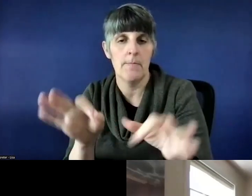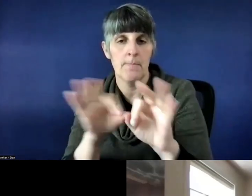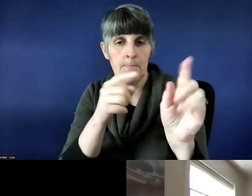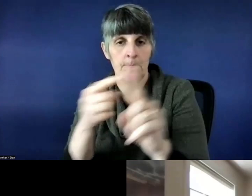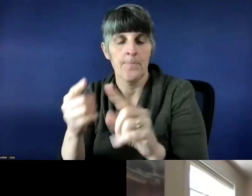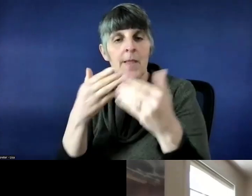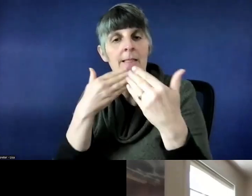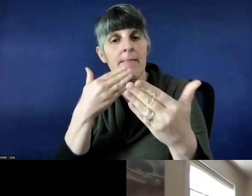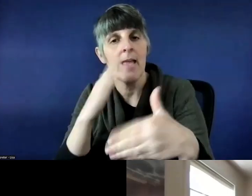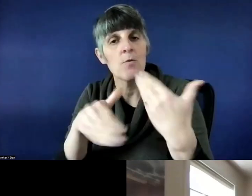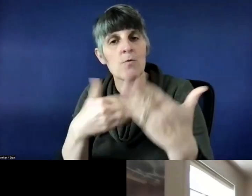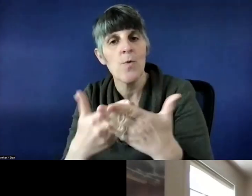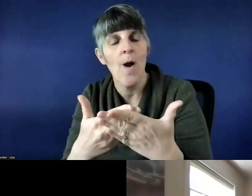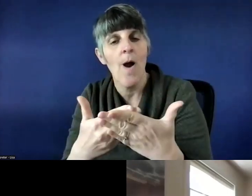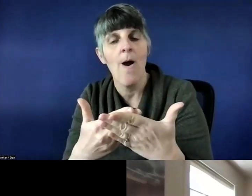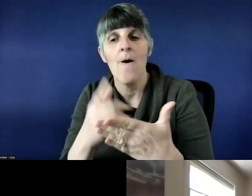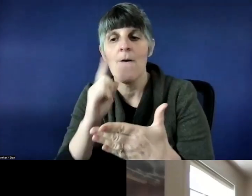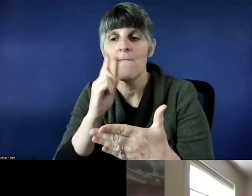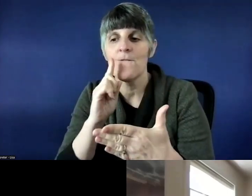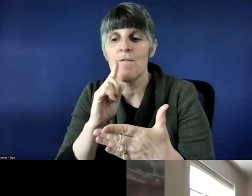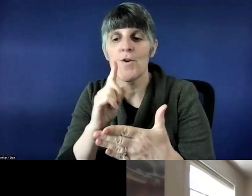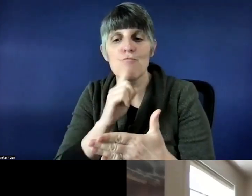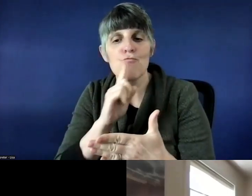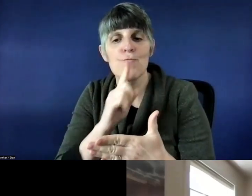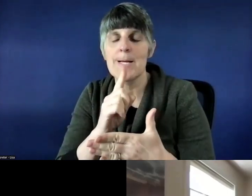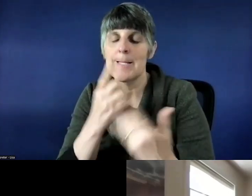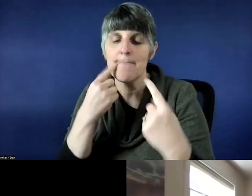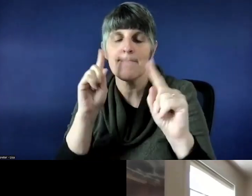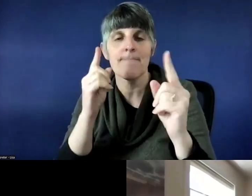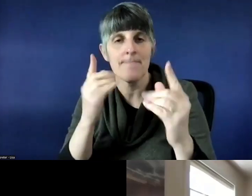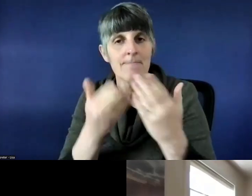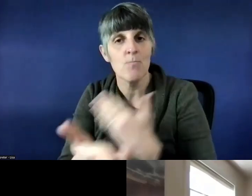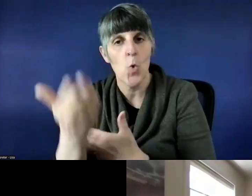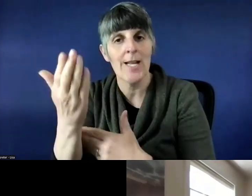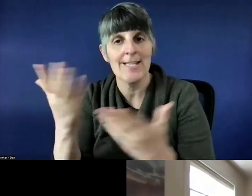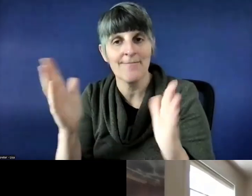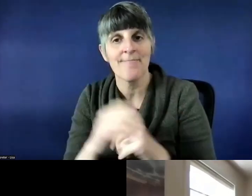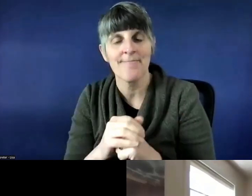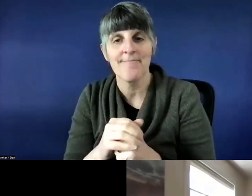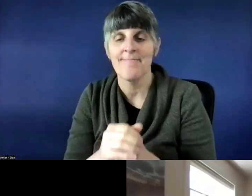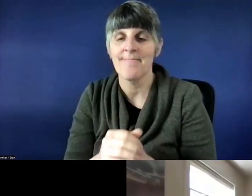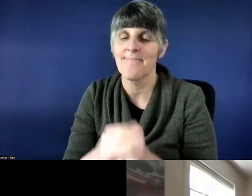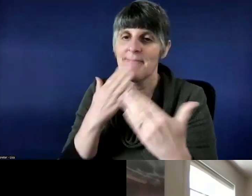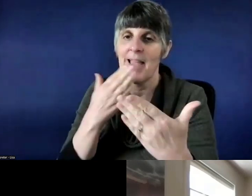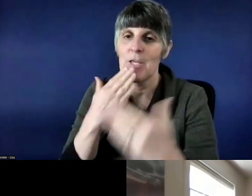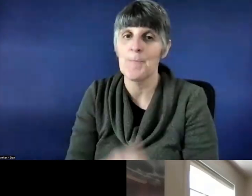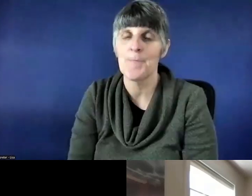Thank you to everyone for a really productive morning. Thank you.